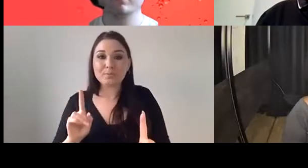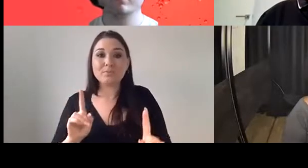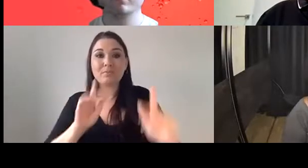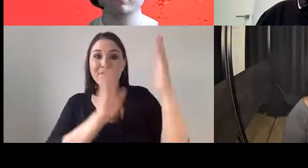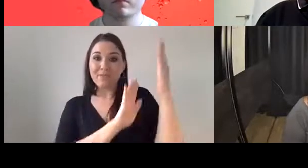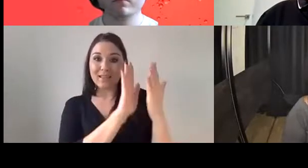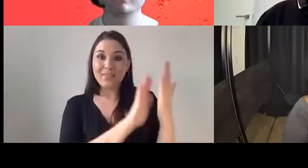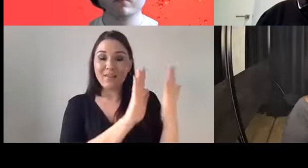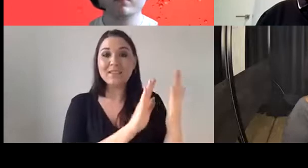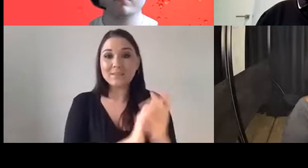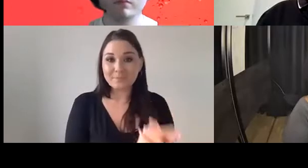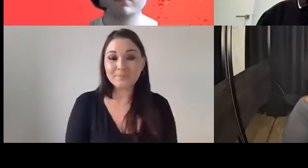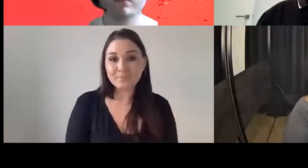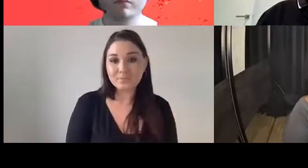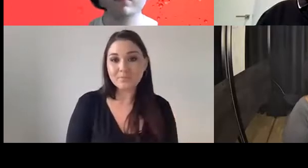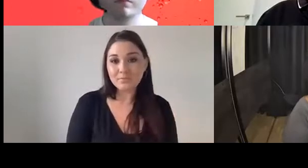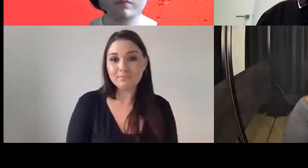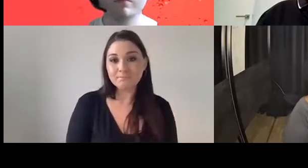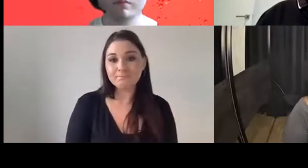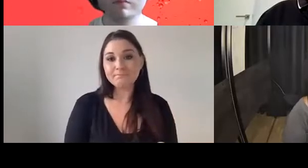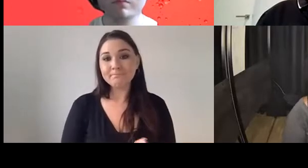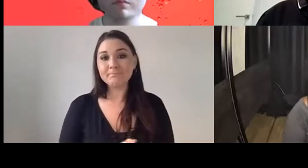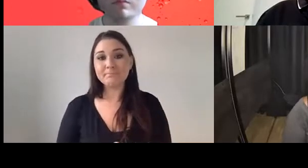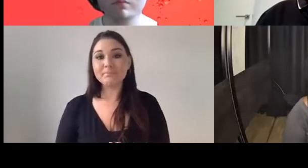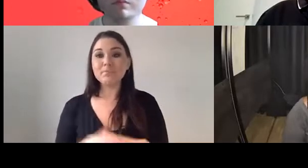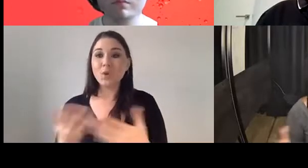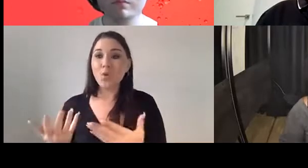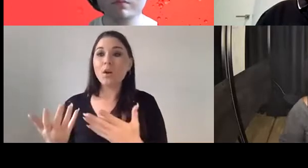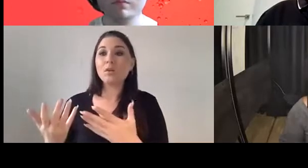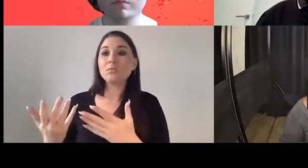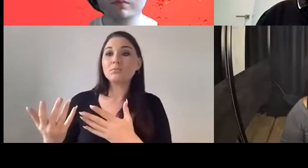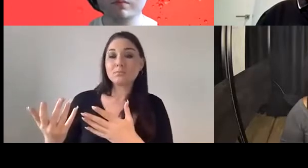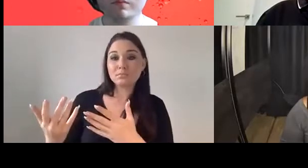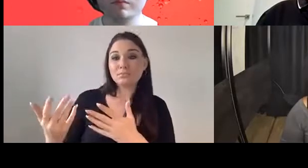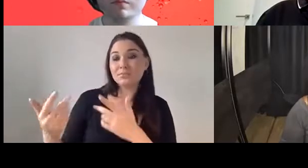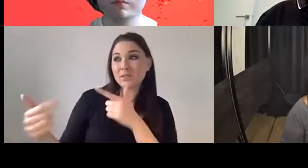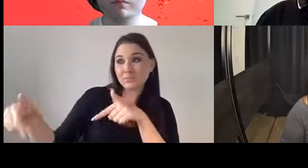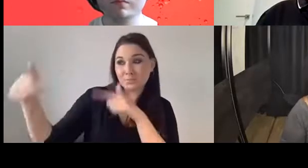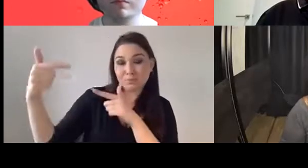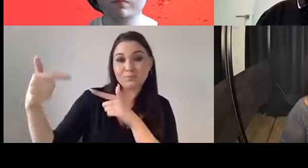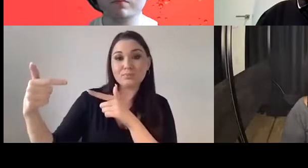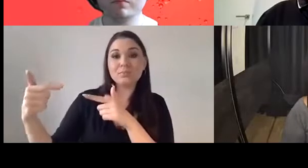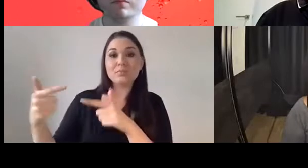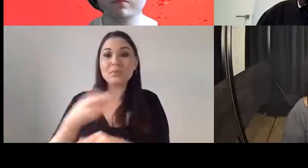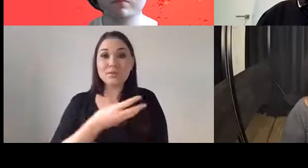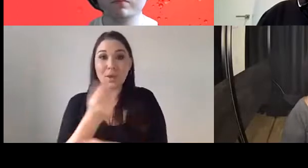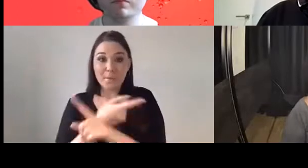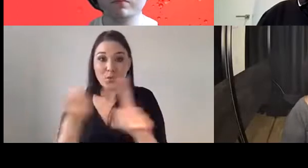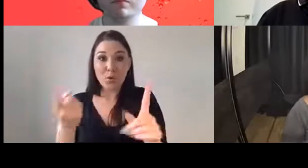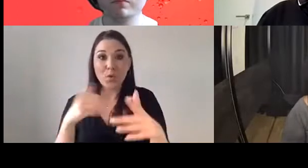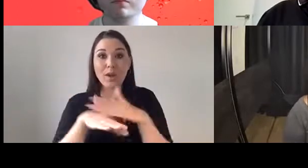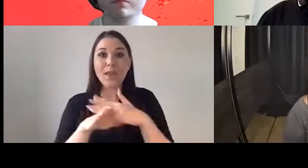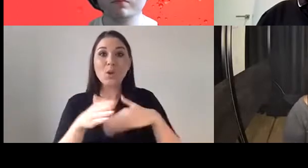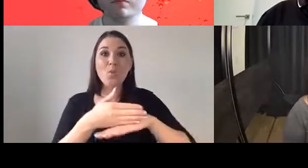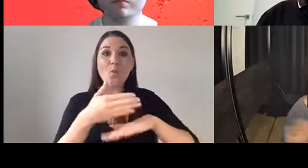being in person or having the transcript, etc. It's not because some of you are in the workplace together